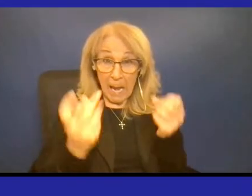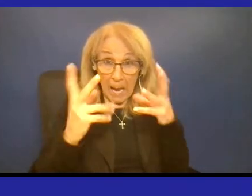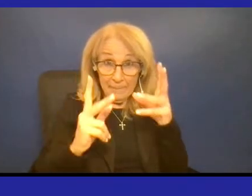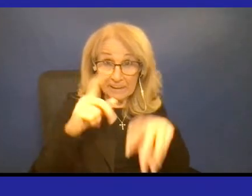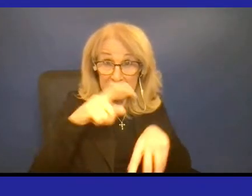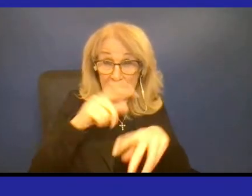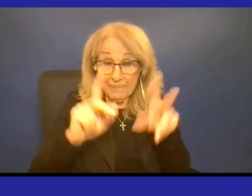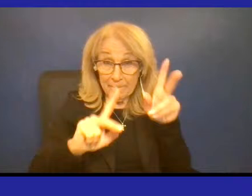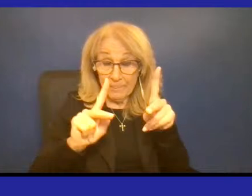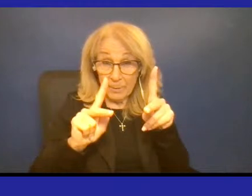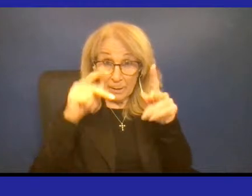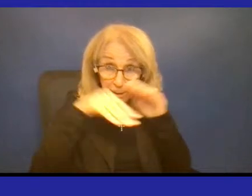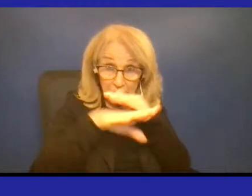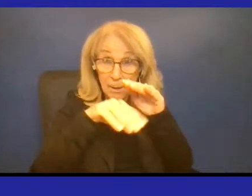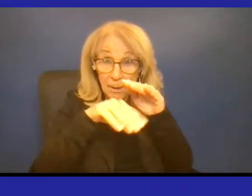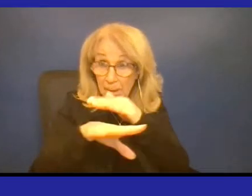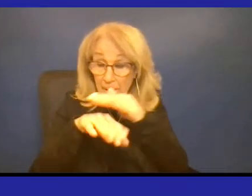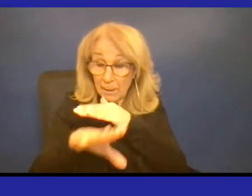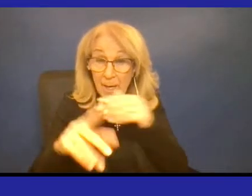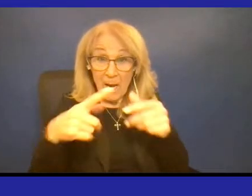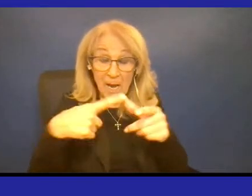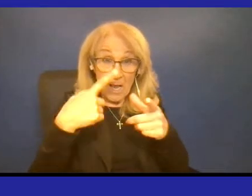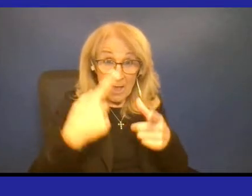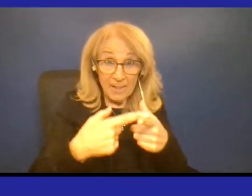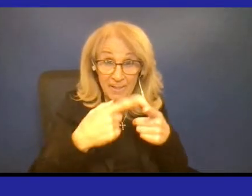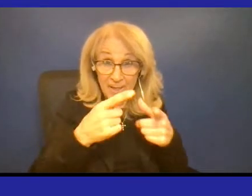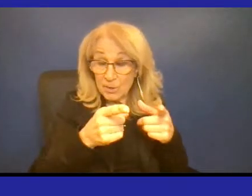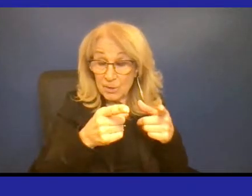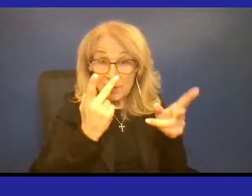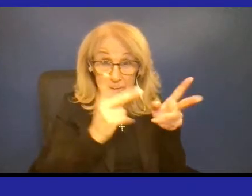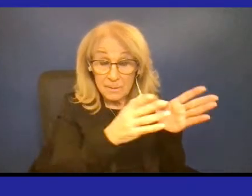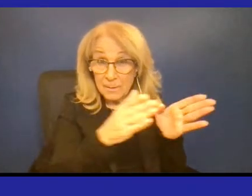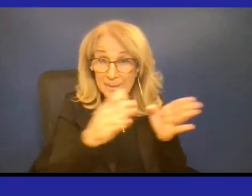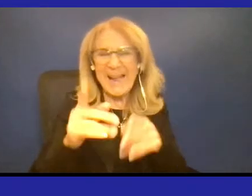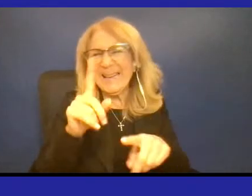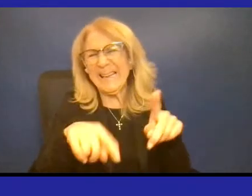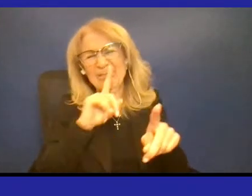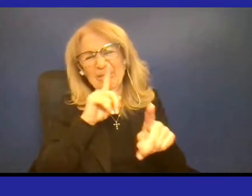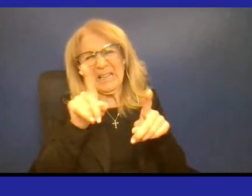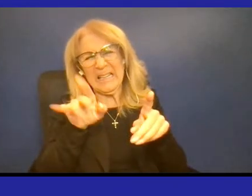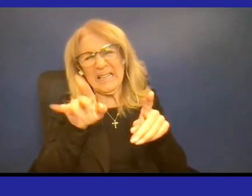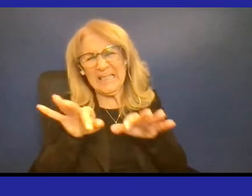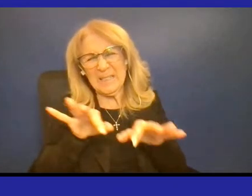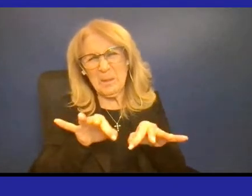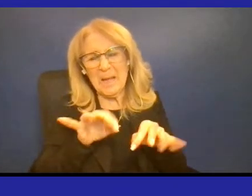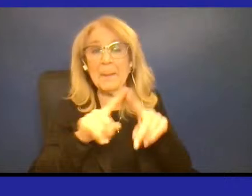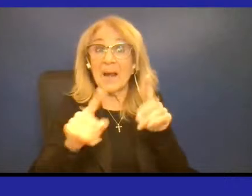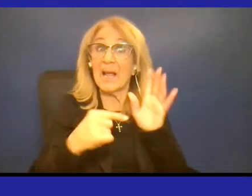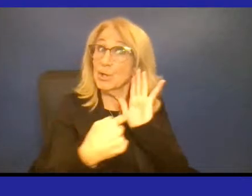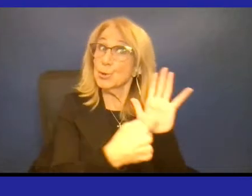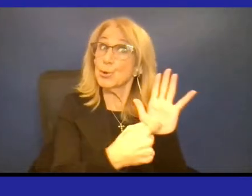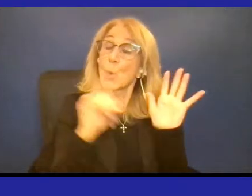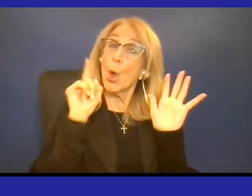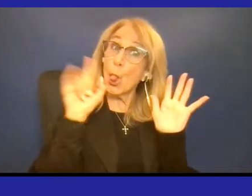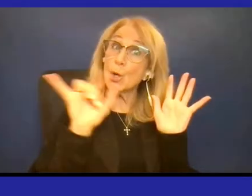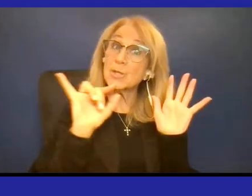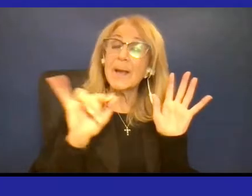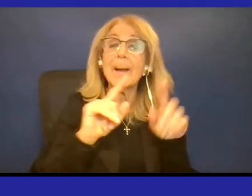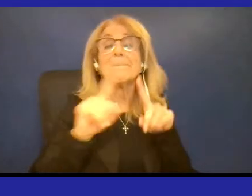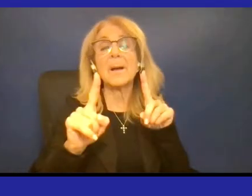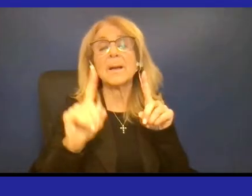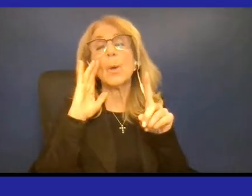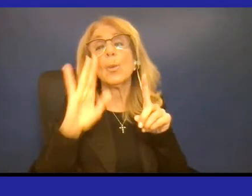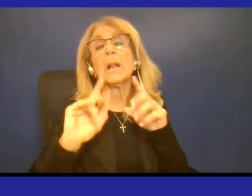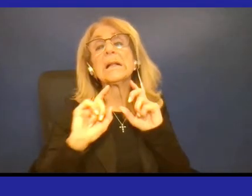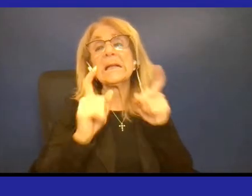to, you aggregate how many times people are falling into that. I can't explain it very well. I can show you what it looks like, but it basically gives you a sense of